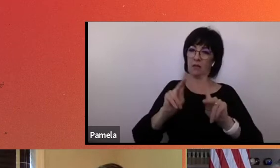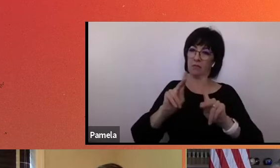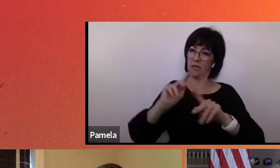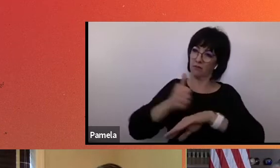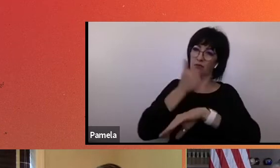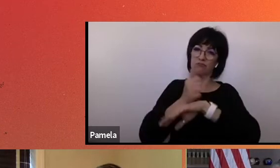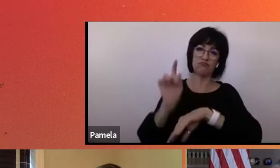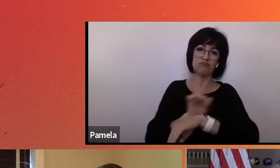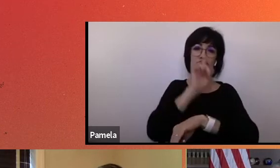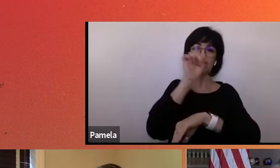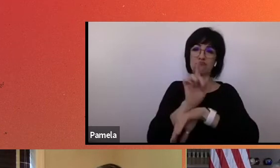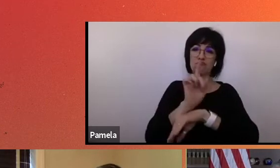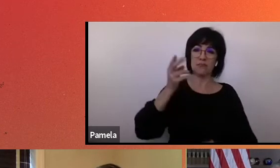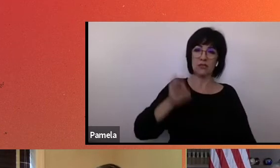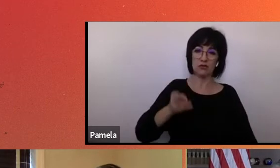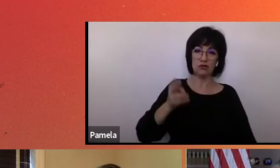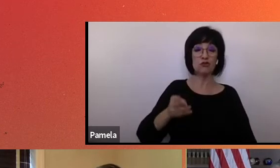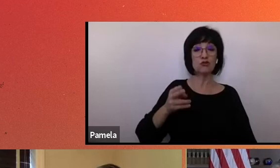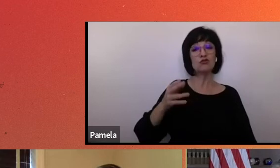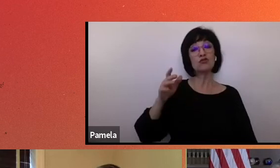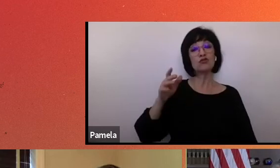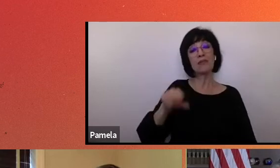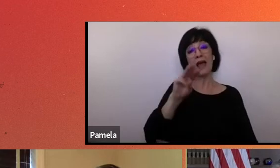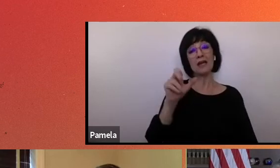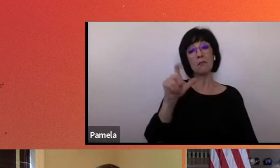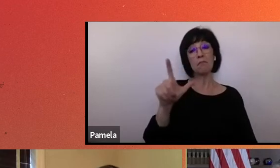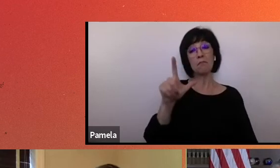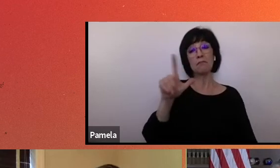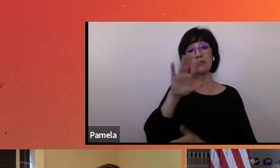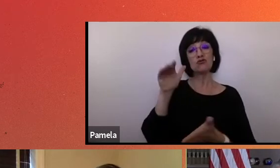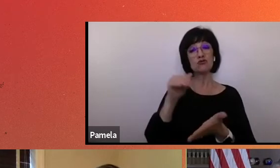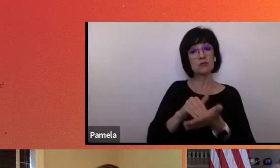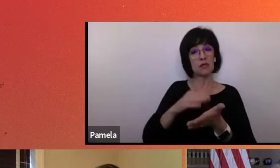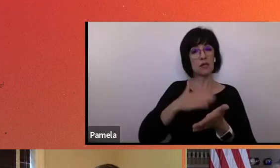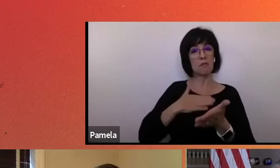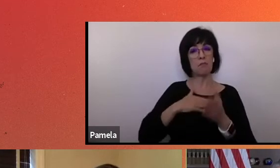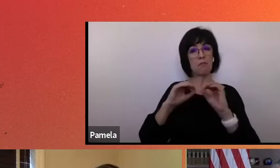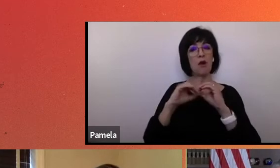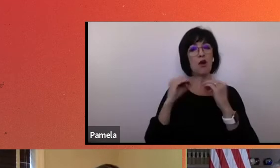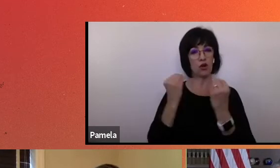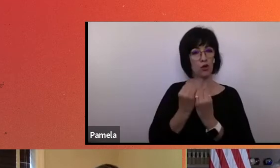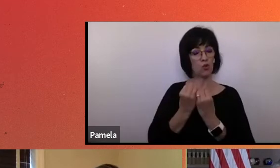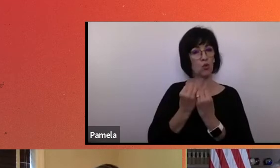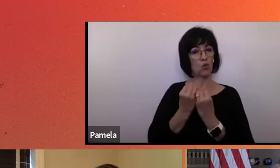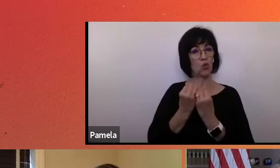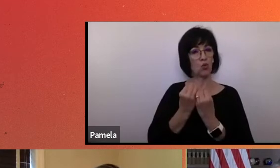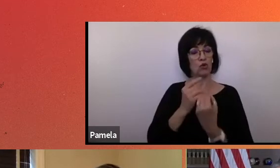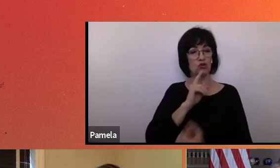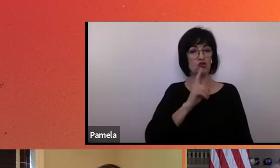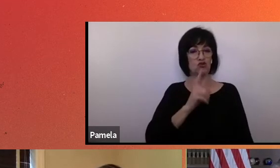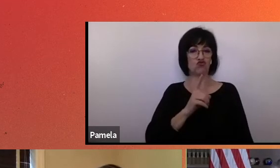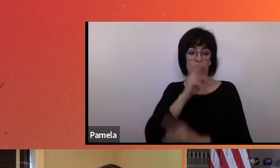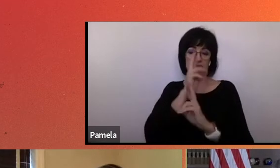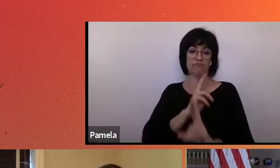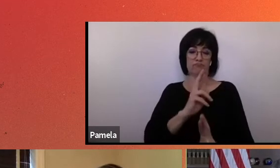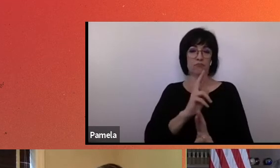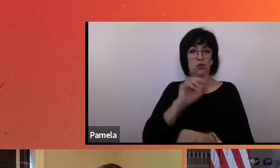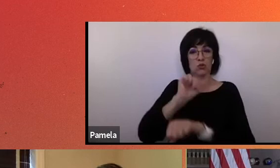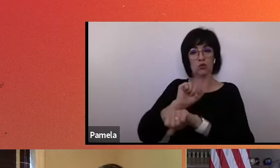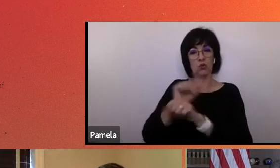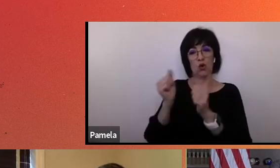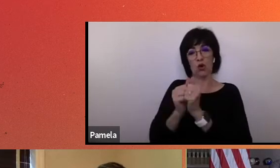Center for African American Heritage Programming, my organization is poised to work with the Heritage Commission. And I hope, Governor, that